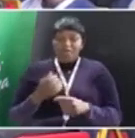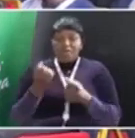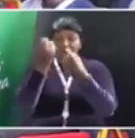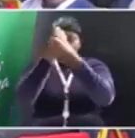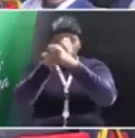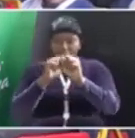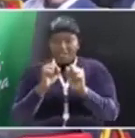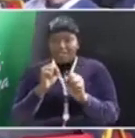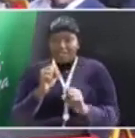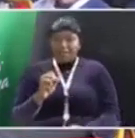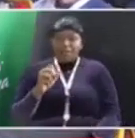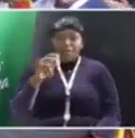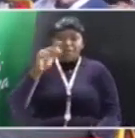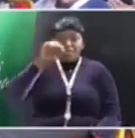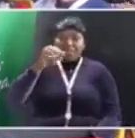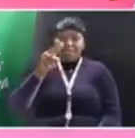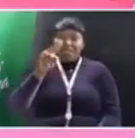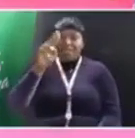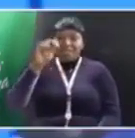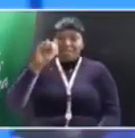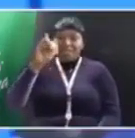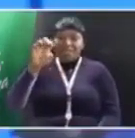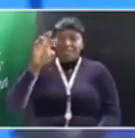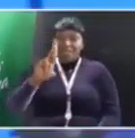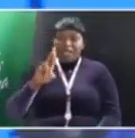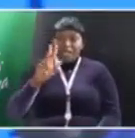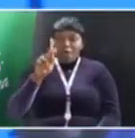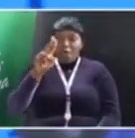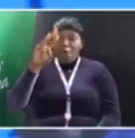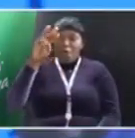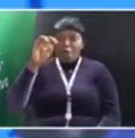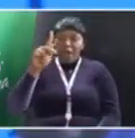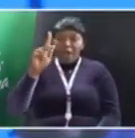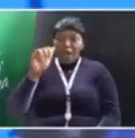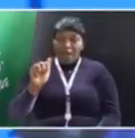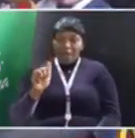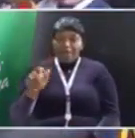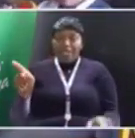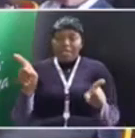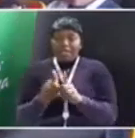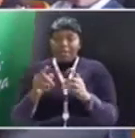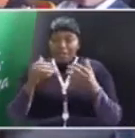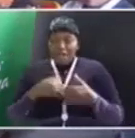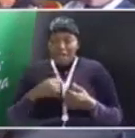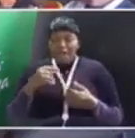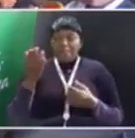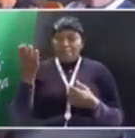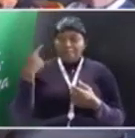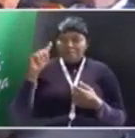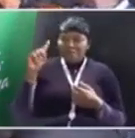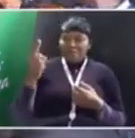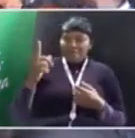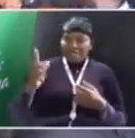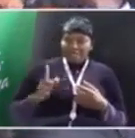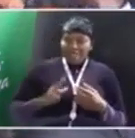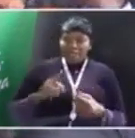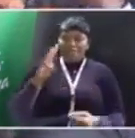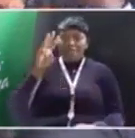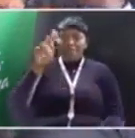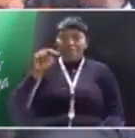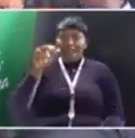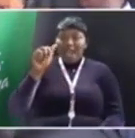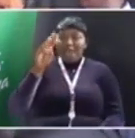Win Philanthropies. We have Madam High Excellency Monica Gengos, the former First Lady of Namibia. She's here with